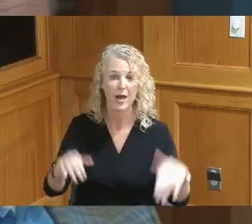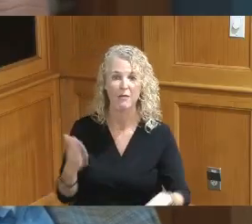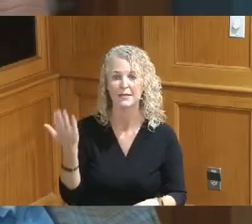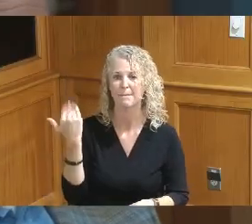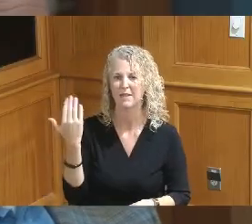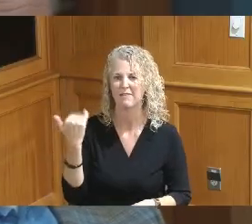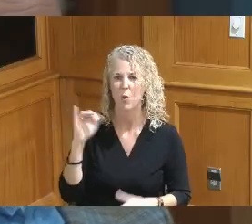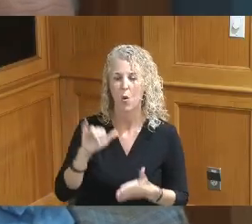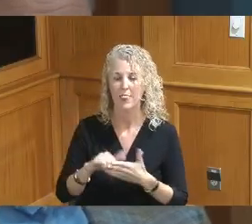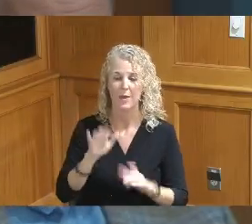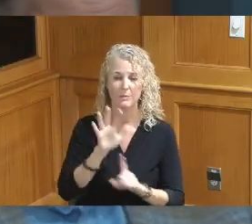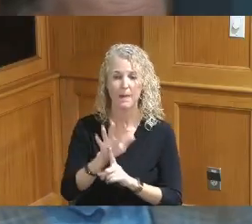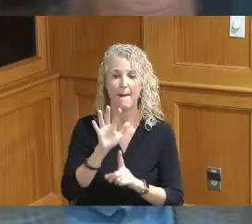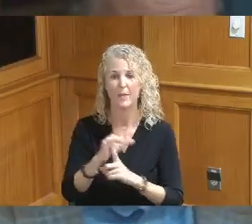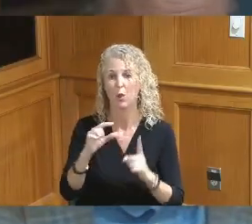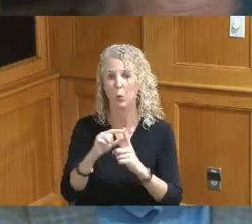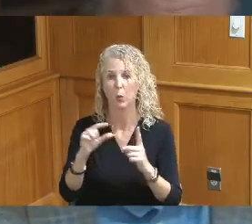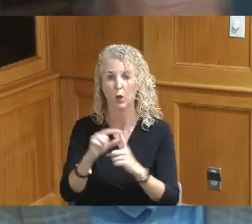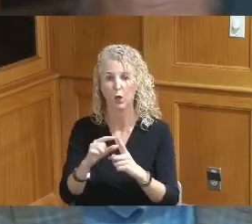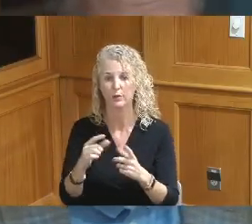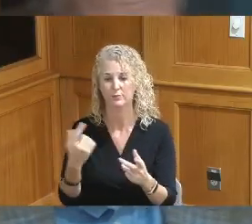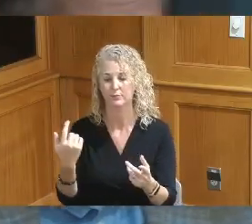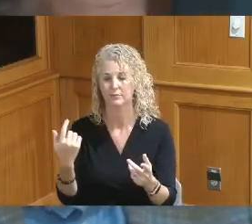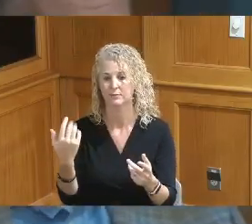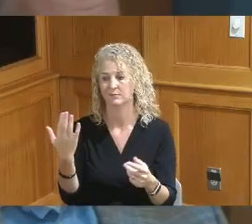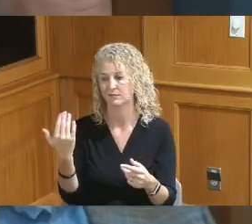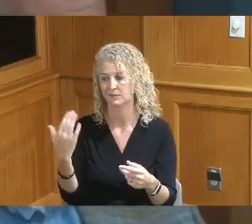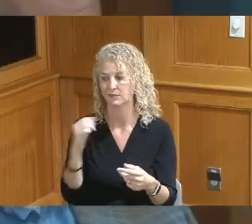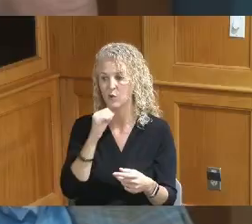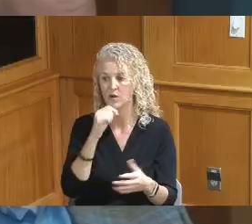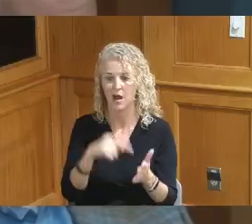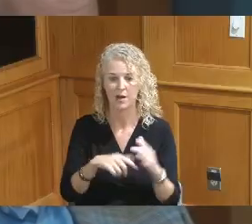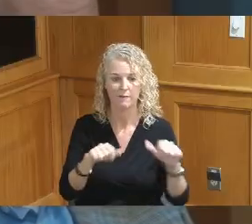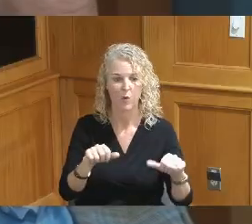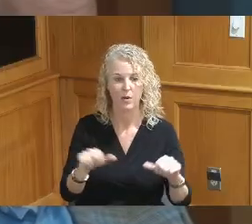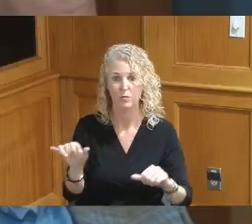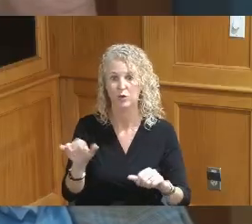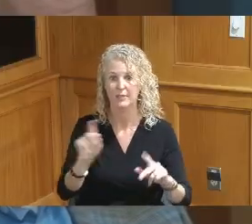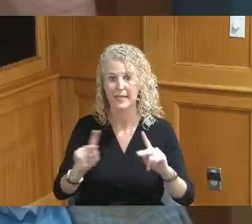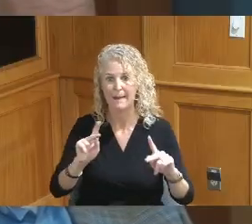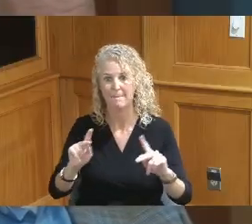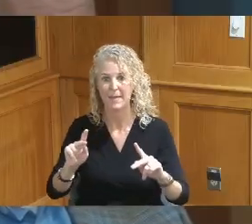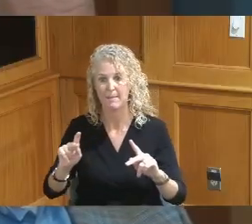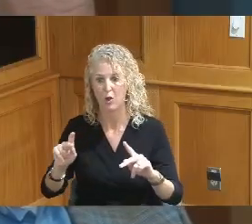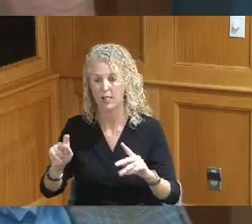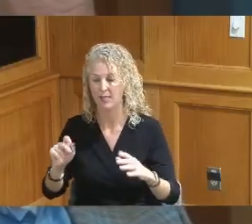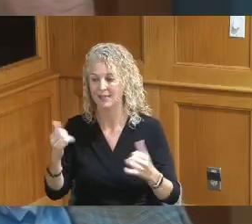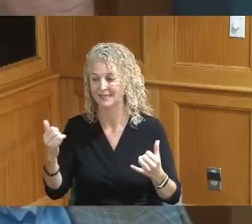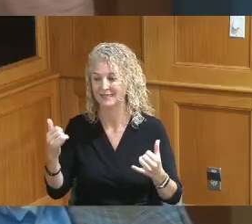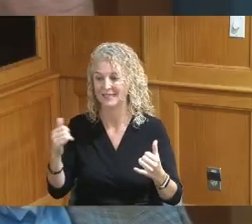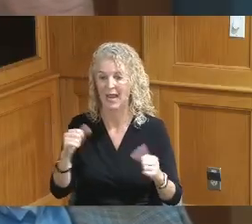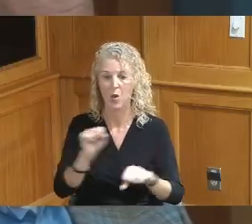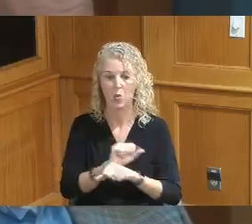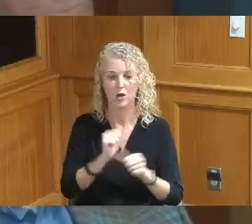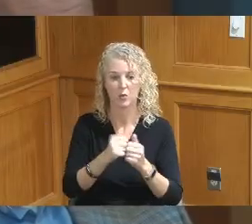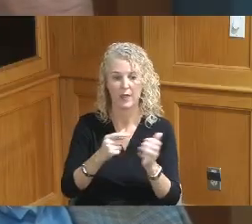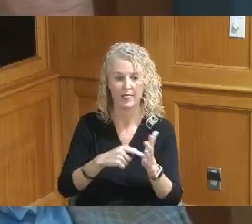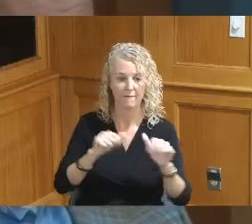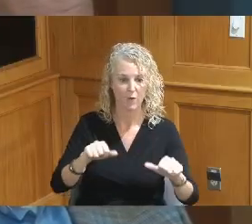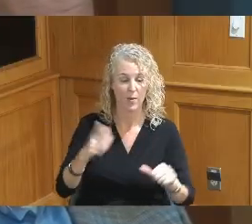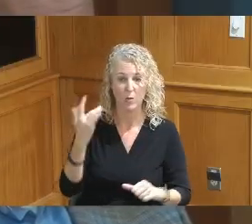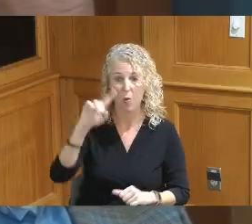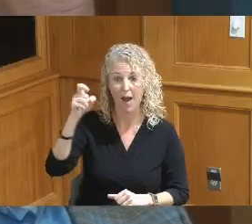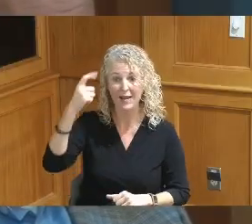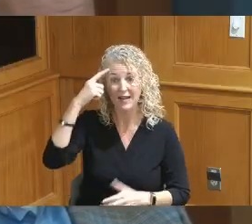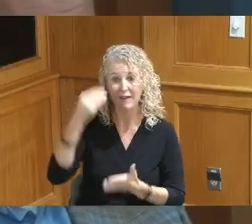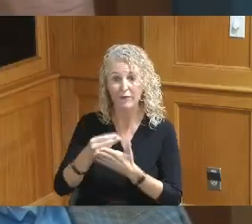of the day, everybody, I got an affordable project. We were unaffordable, and the same people that was developing unaffordable is now over in affordable because the